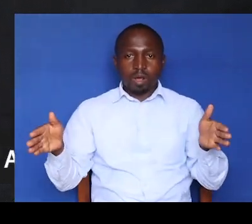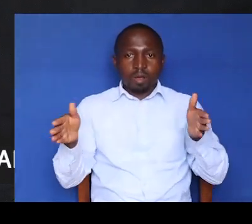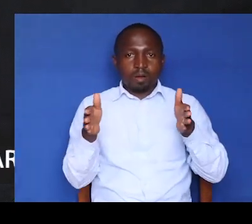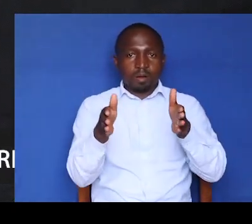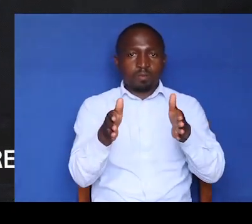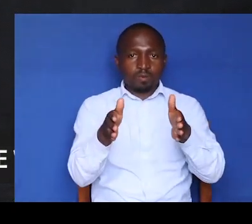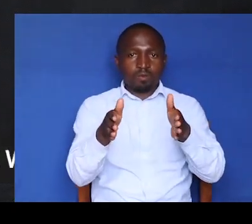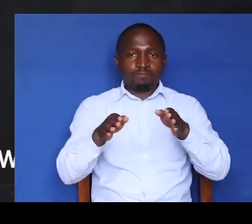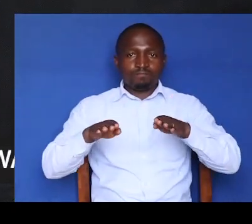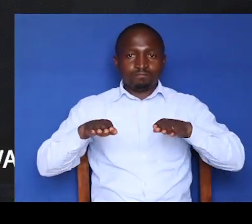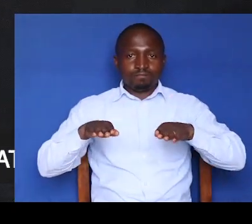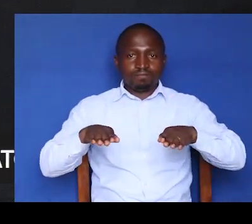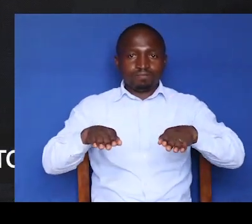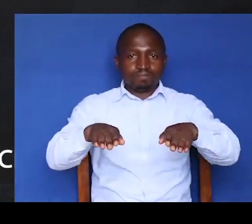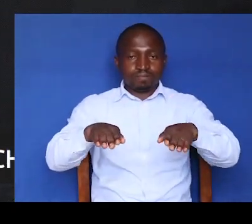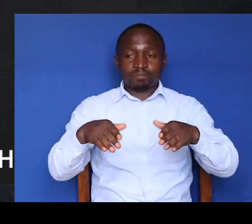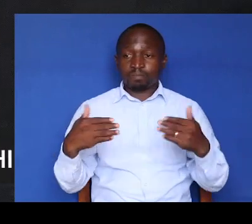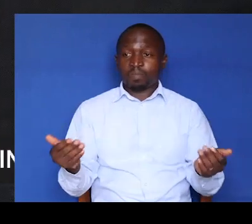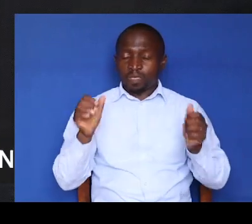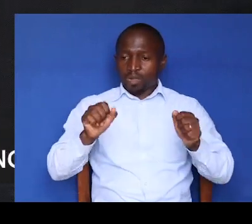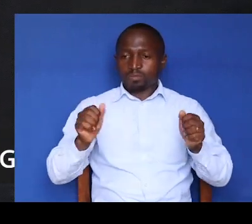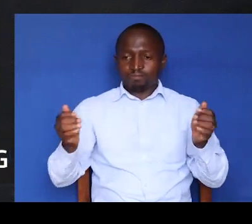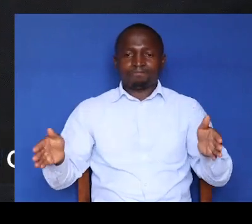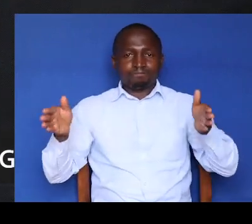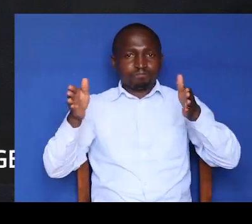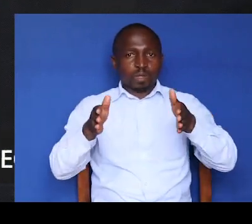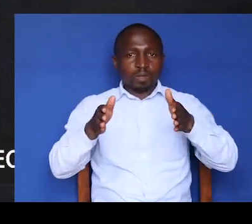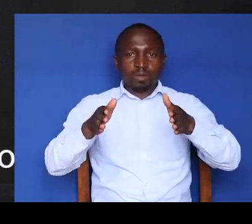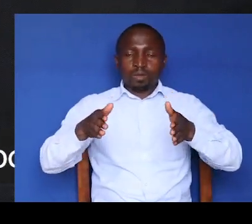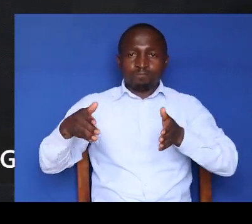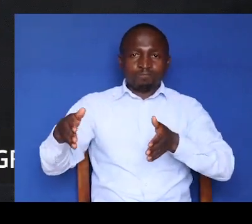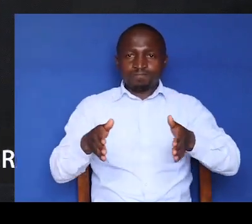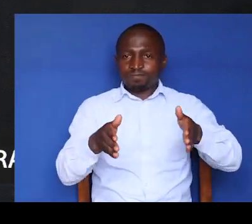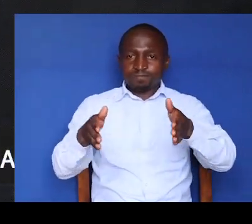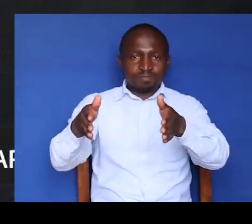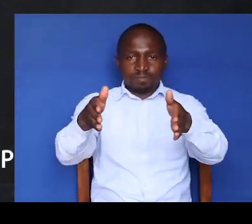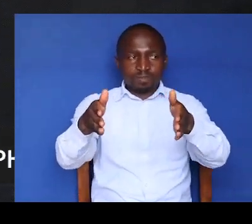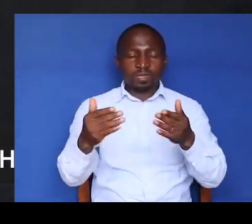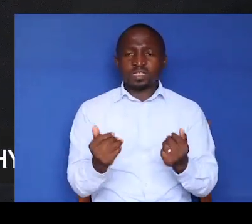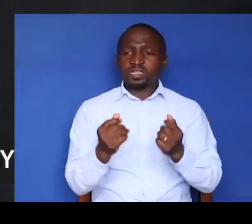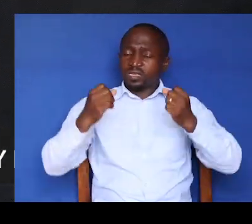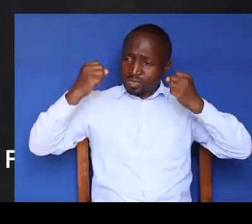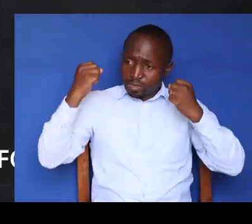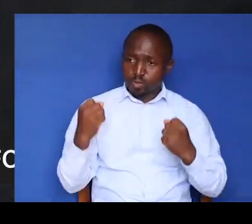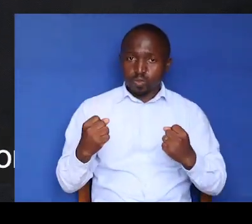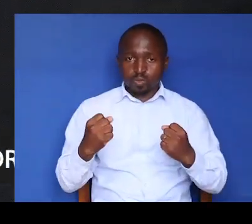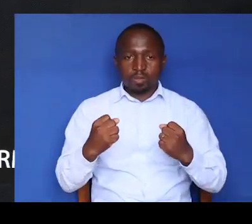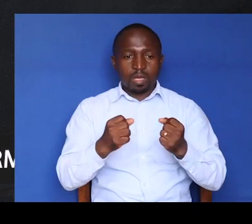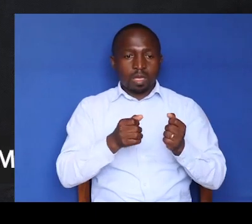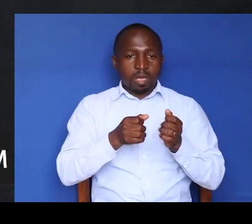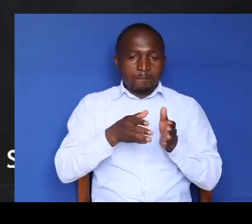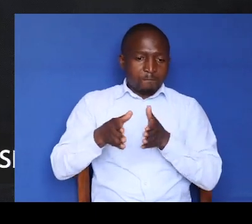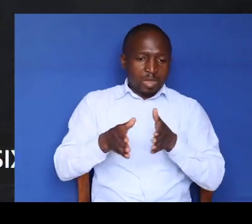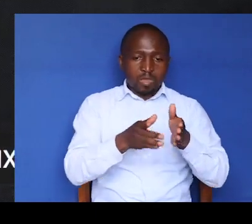another. The two must lie nearly to one another. It is difficult for a river, for